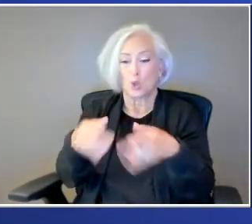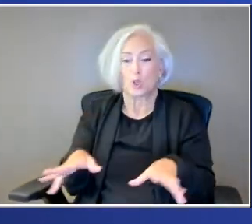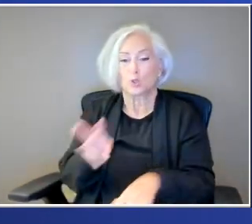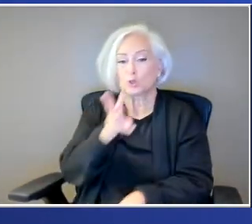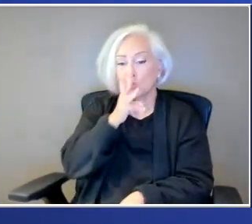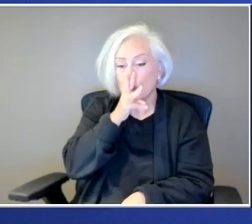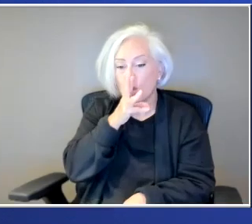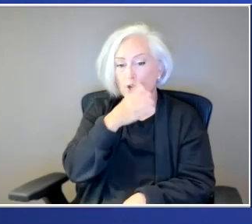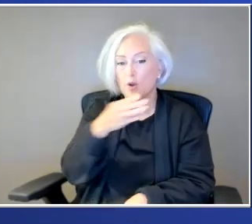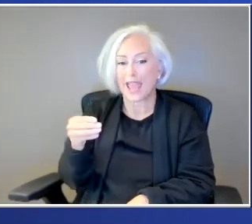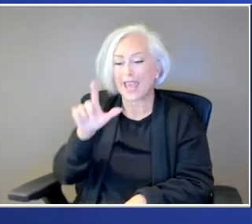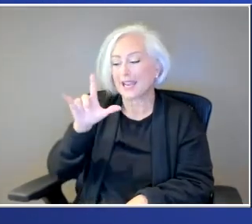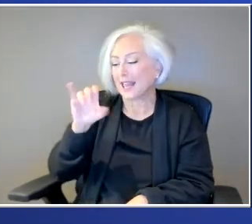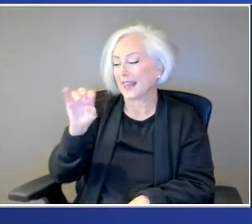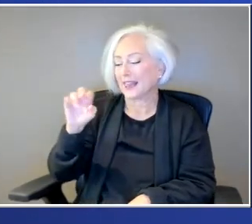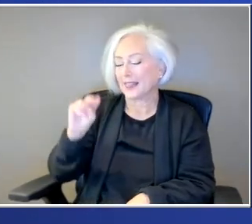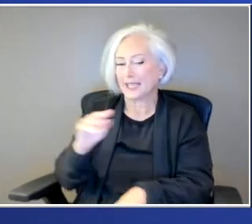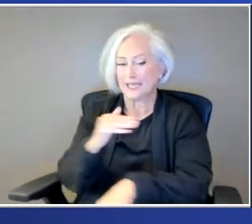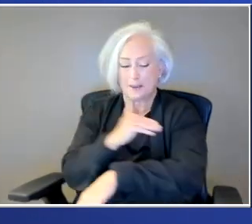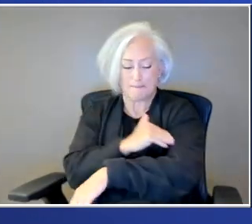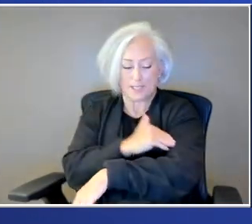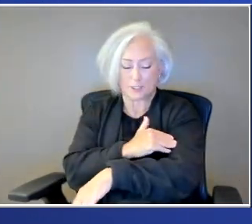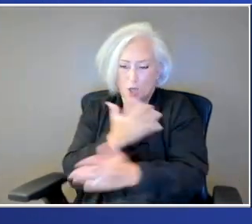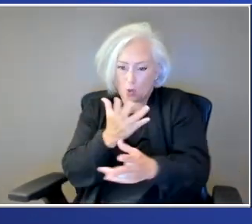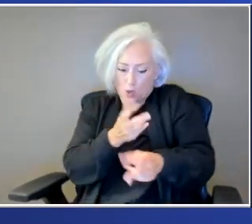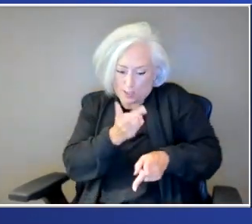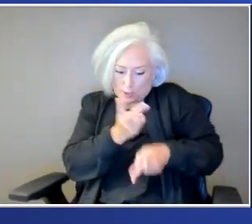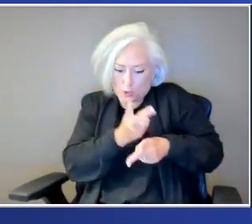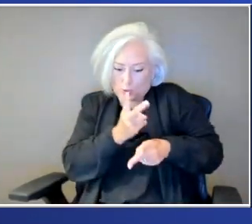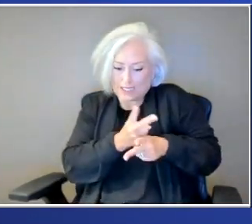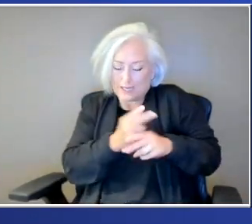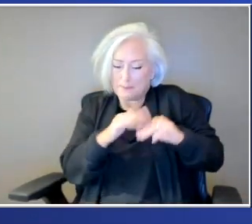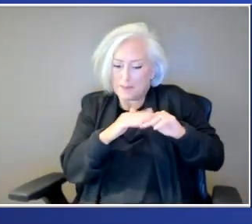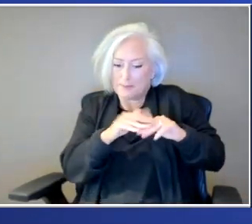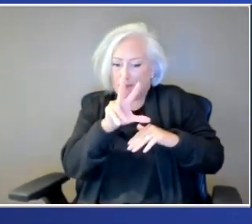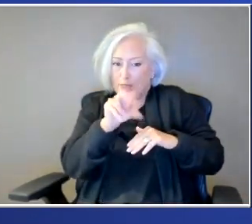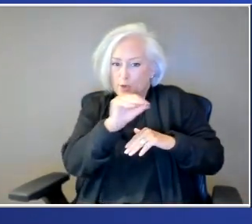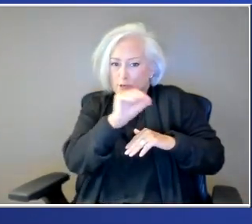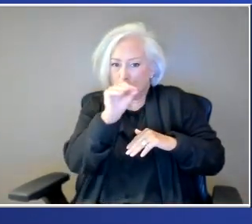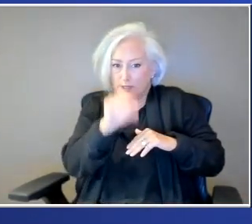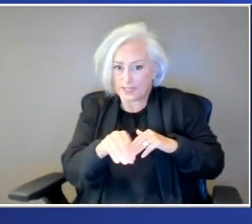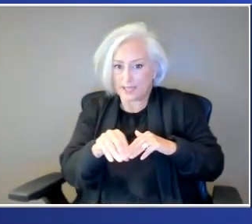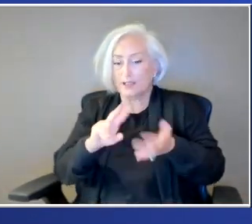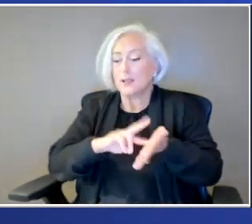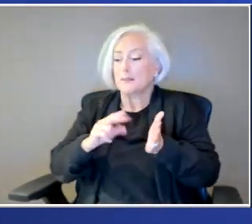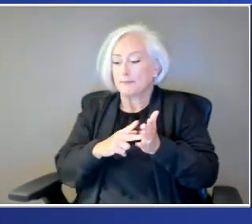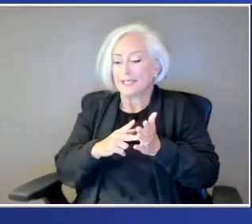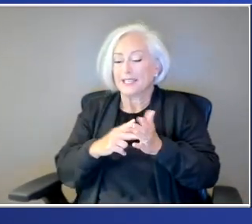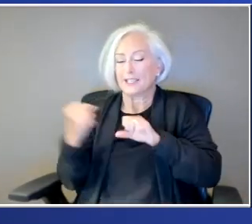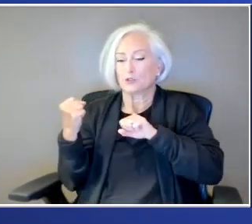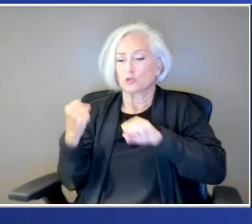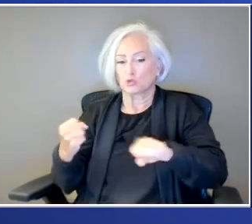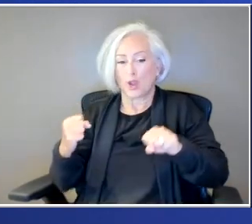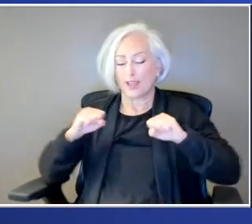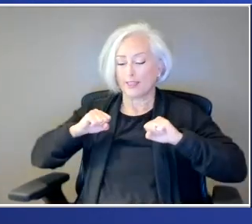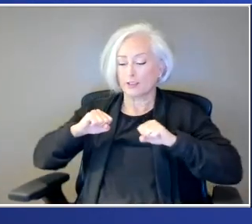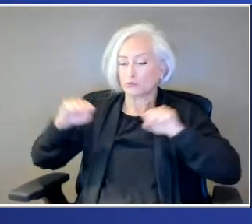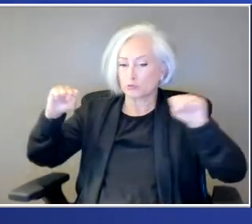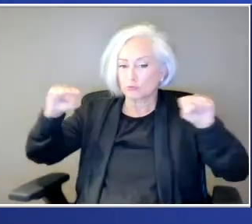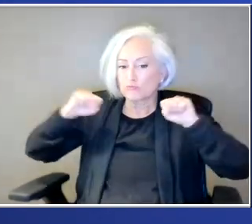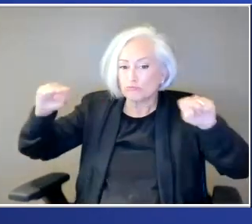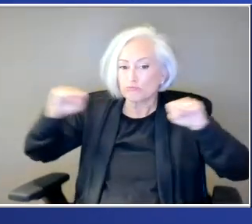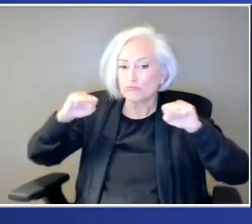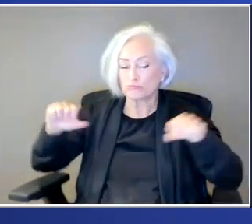trying to preserve at least 30% lean muscle mass. And so strength training really helps with that. So it depends. It depends on how much you're